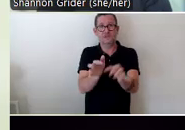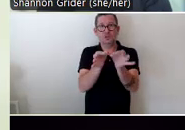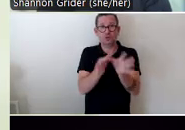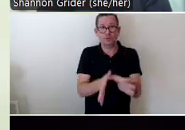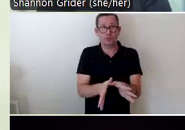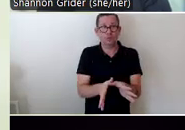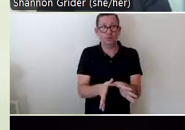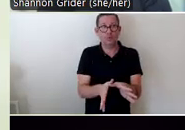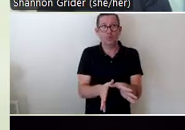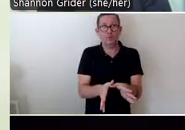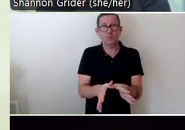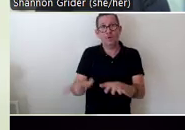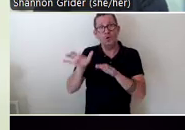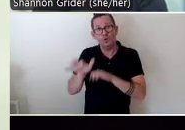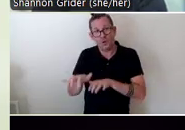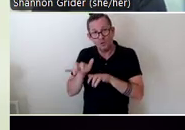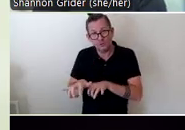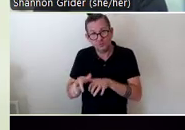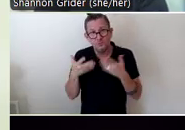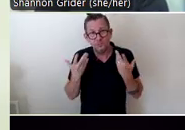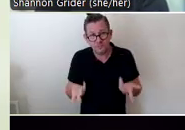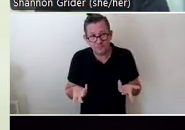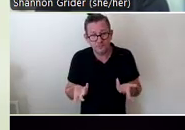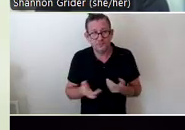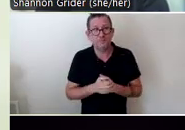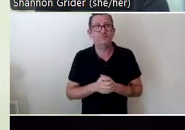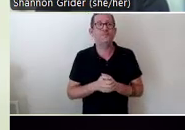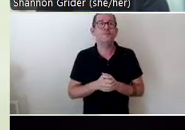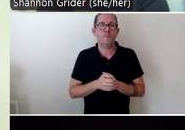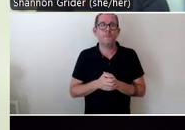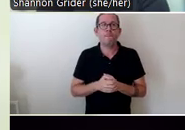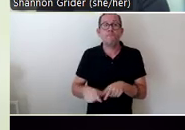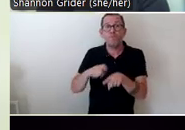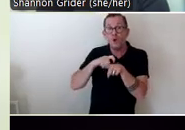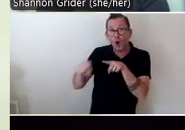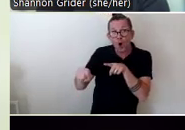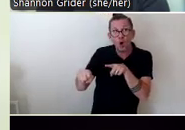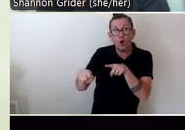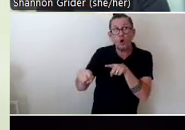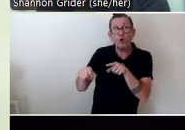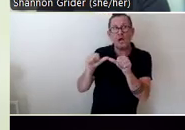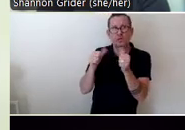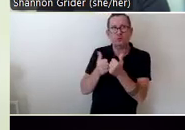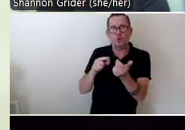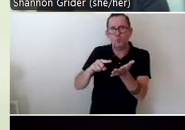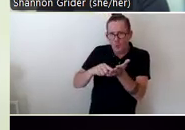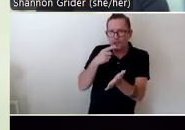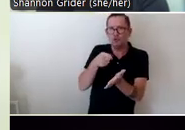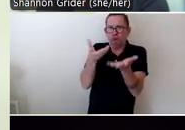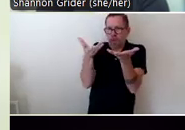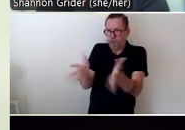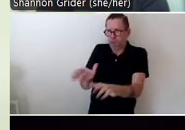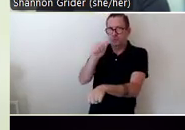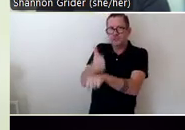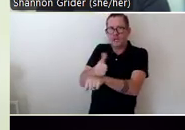Working with hard of hearing and deaf individuals does require some pre-planning, because you're going to have to schedule for an interpreter or a